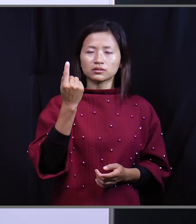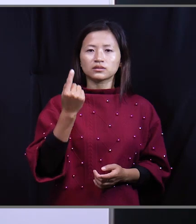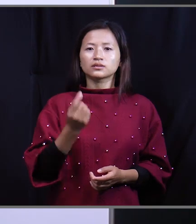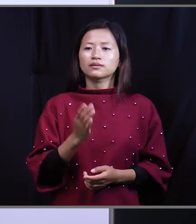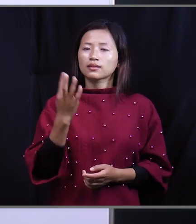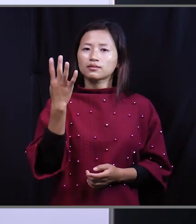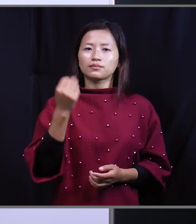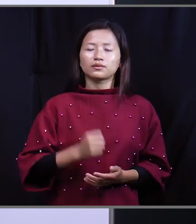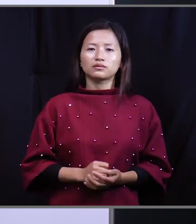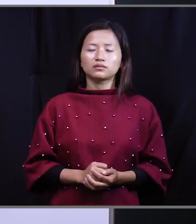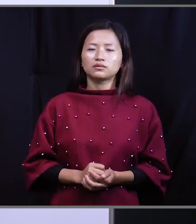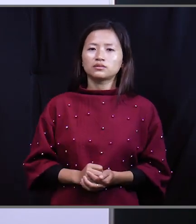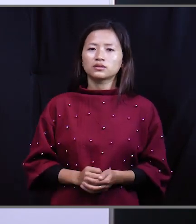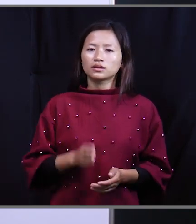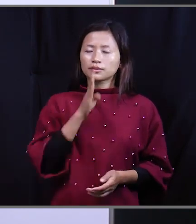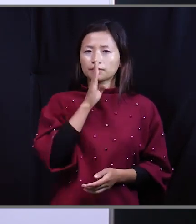is